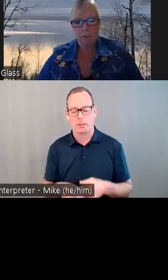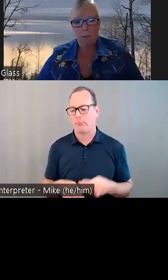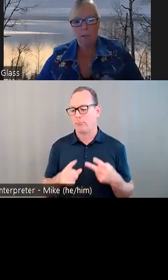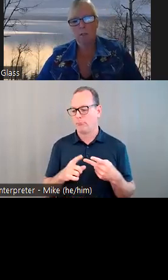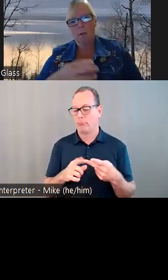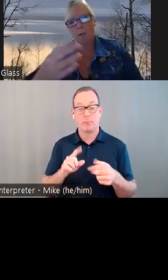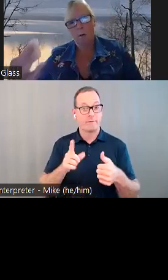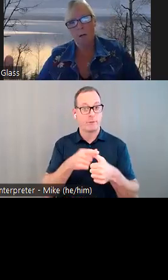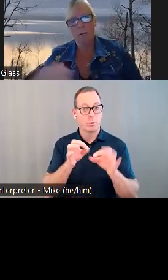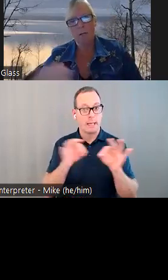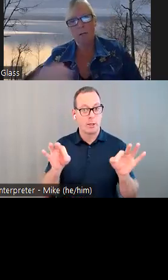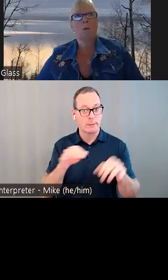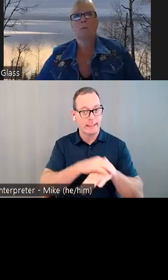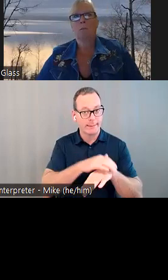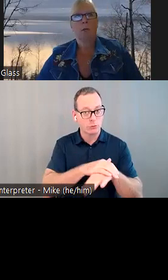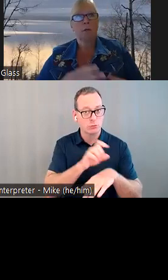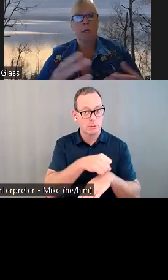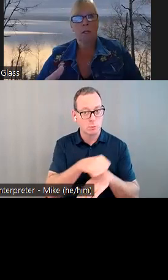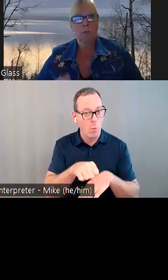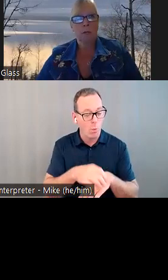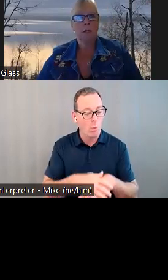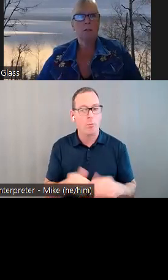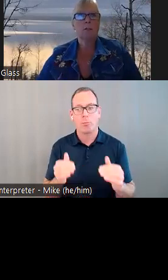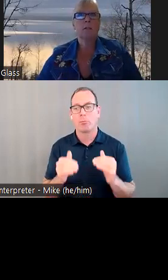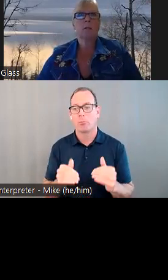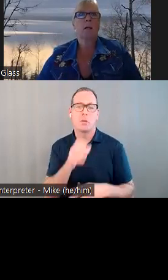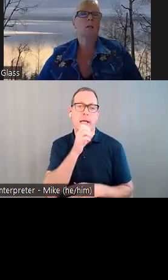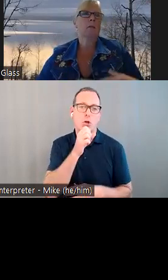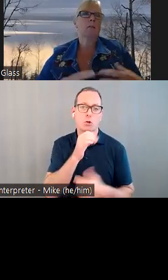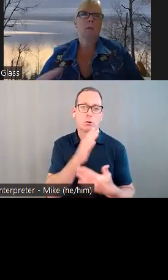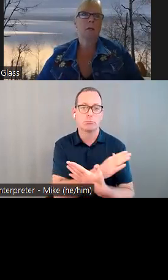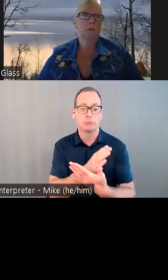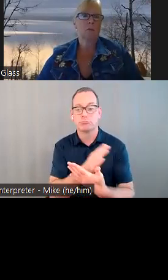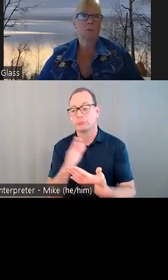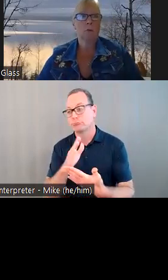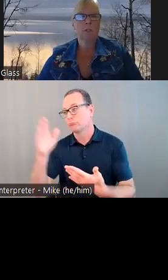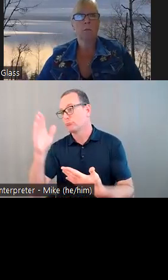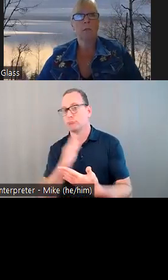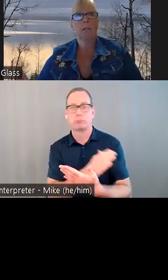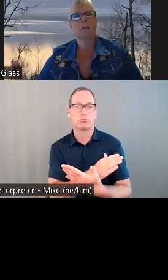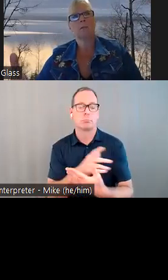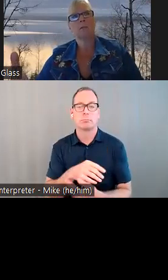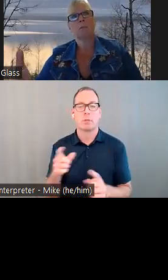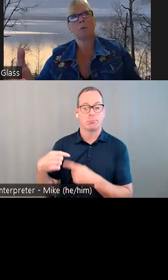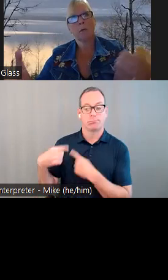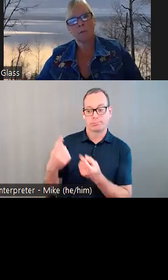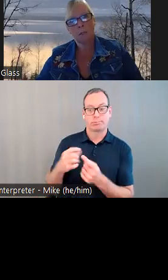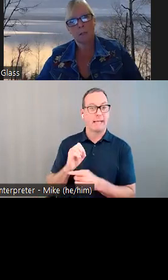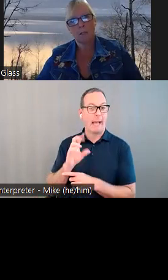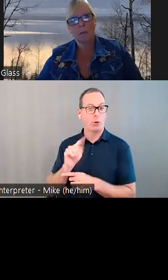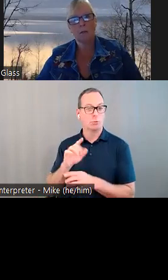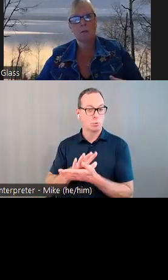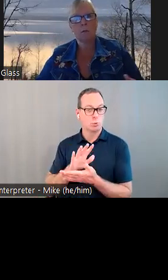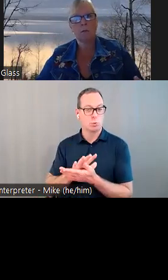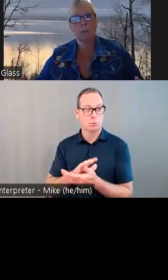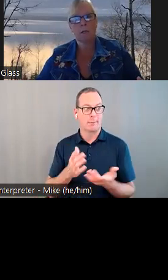English speakers? Are they not? What are their age range? How long have they been out of school? Do we need different supports because they've